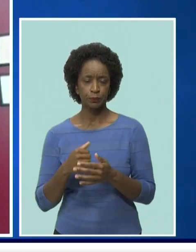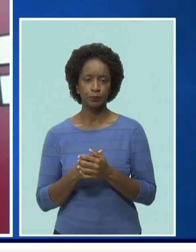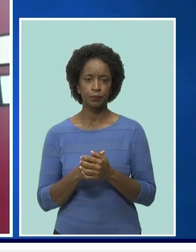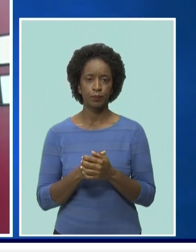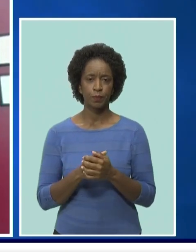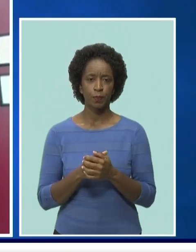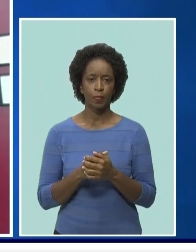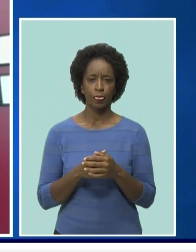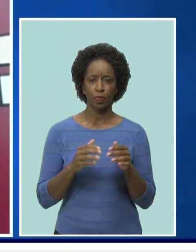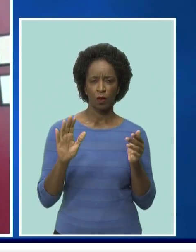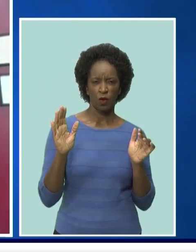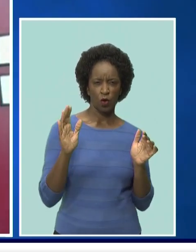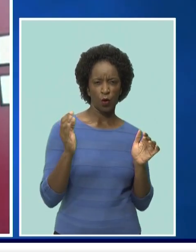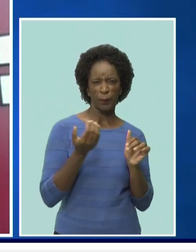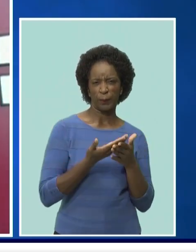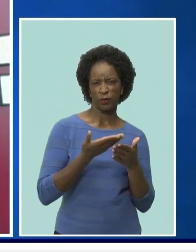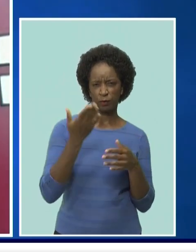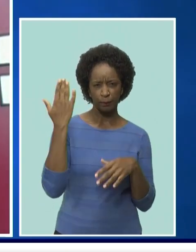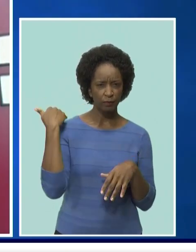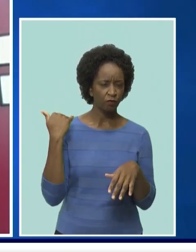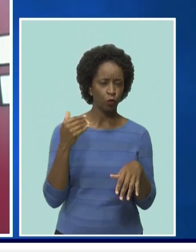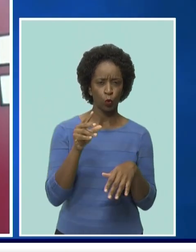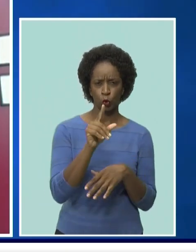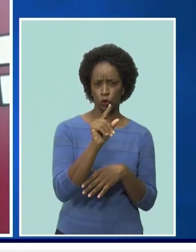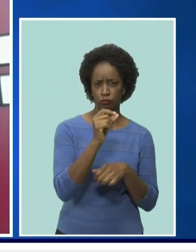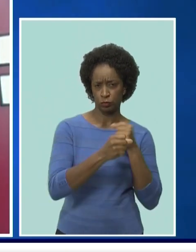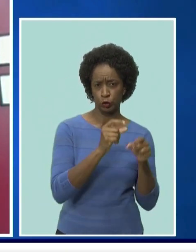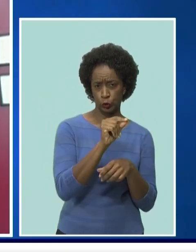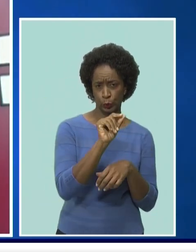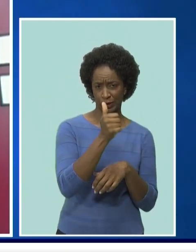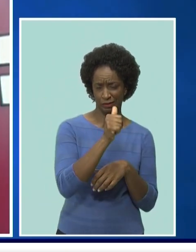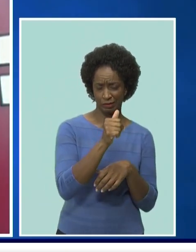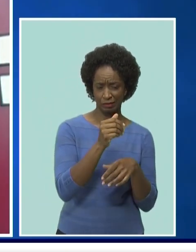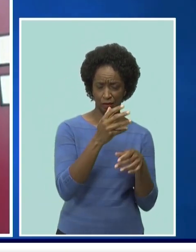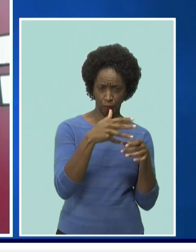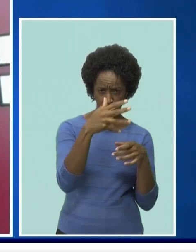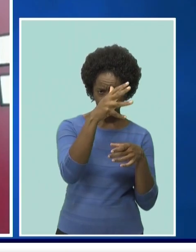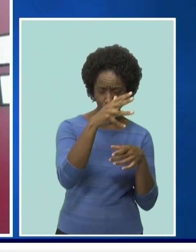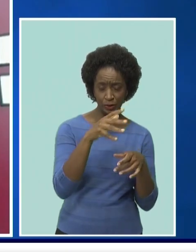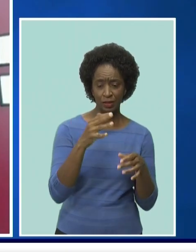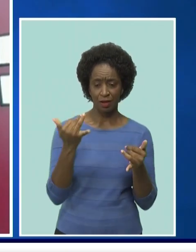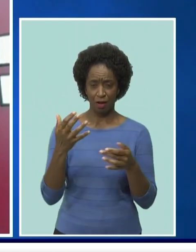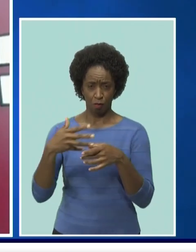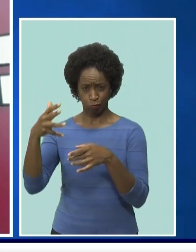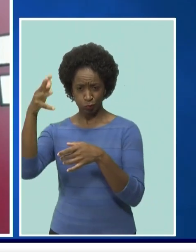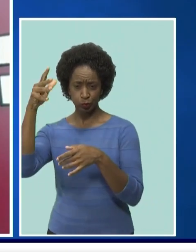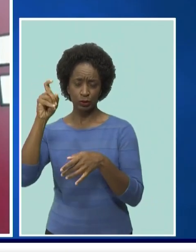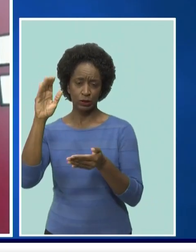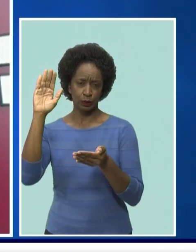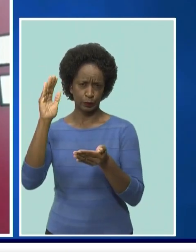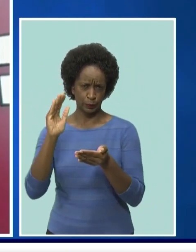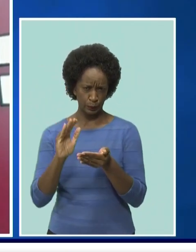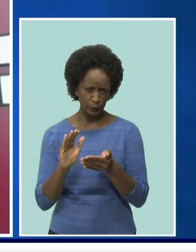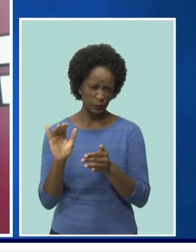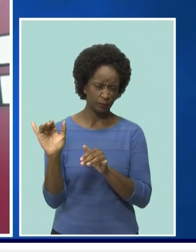2010 levels, and then make commitments for net zero by 2050. When